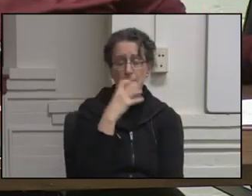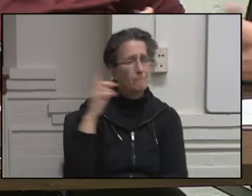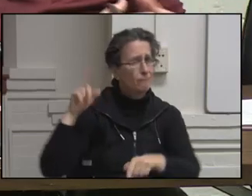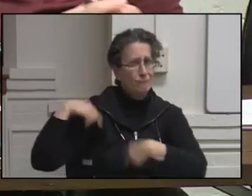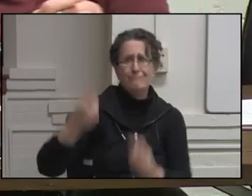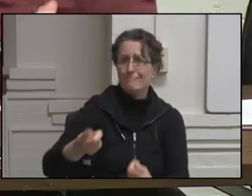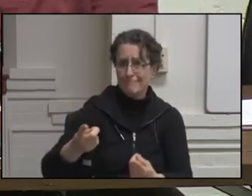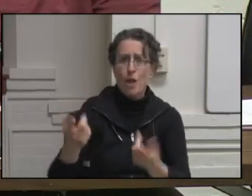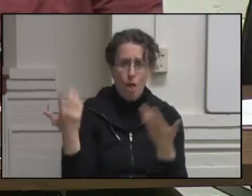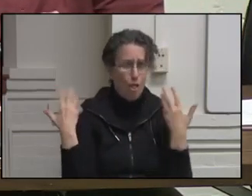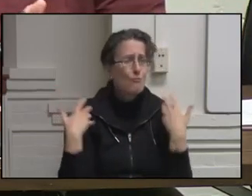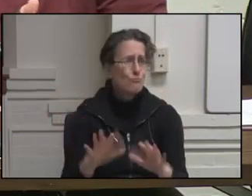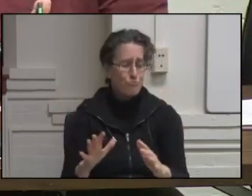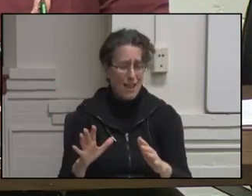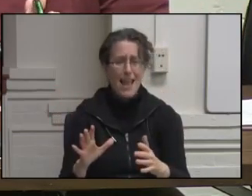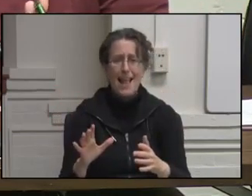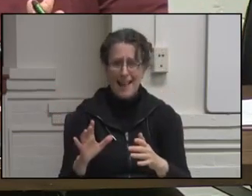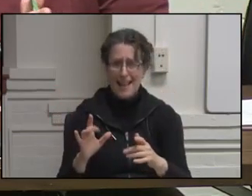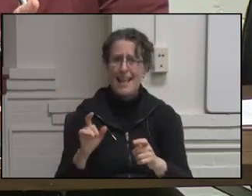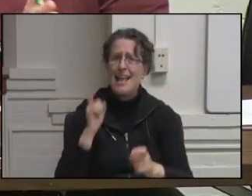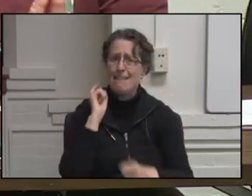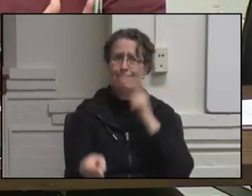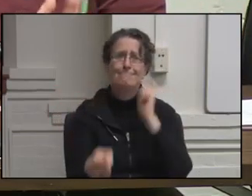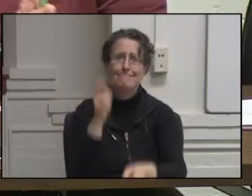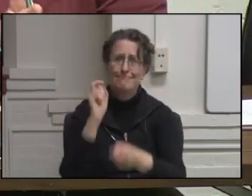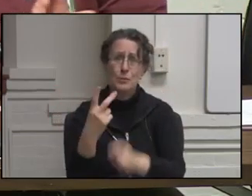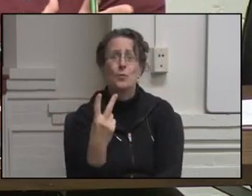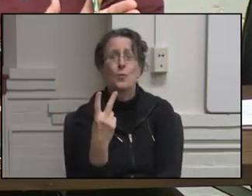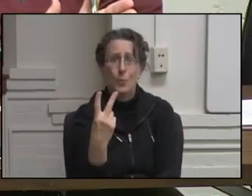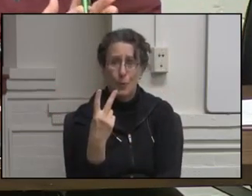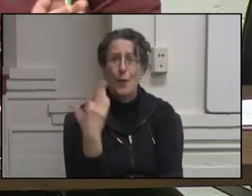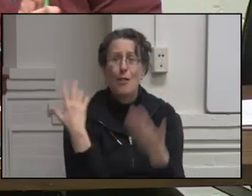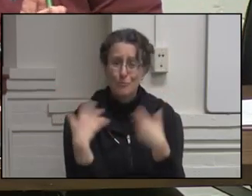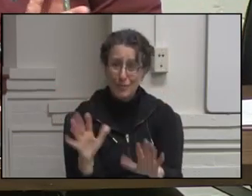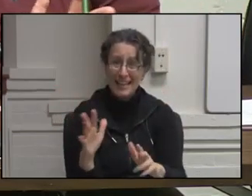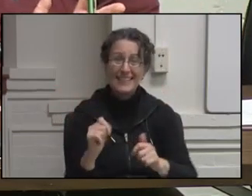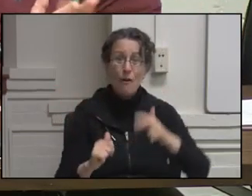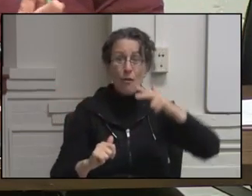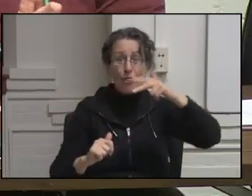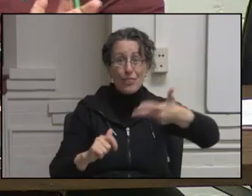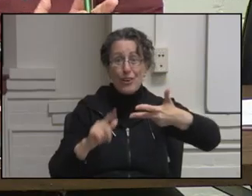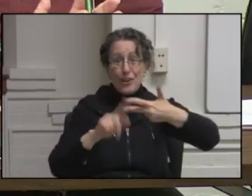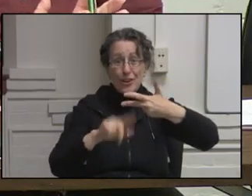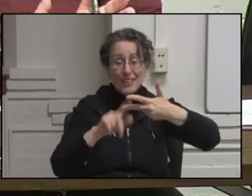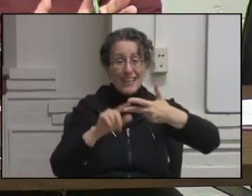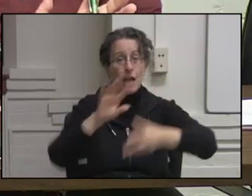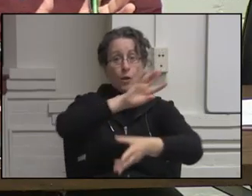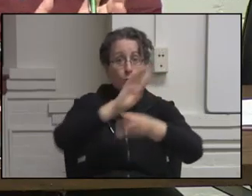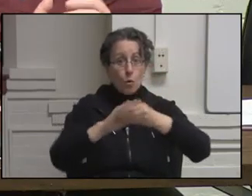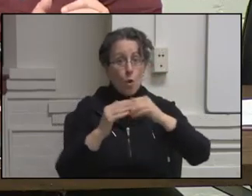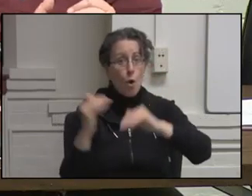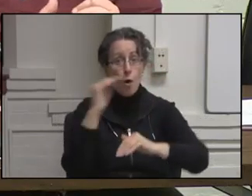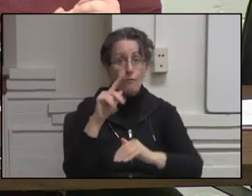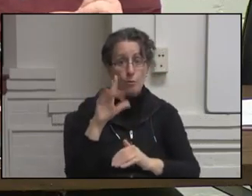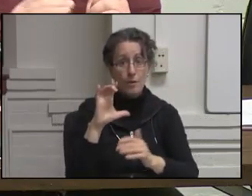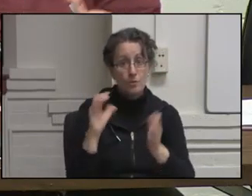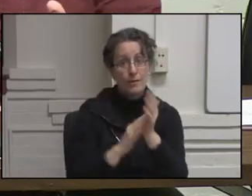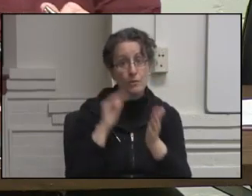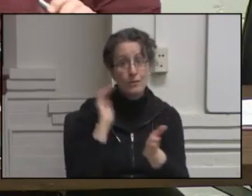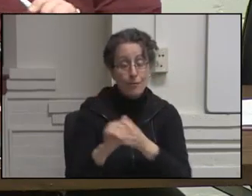given two other times to this project. So there's over $100,000 that has come